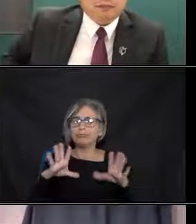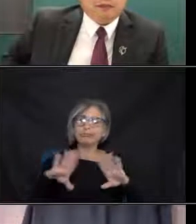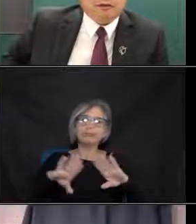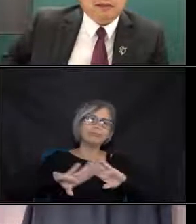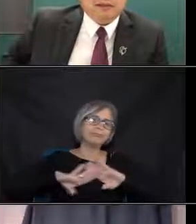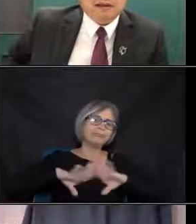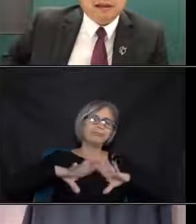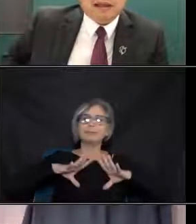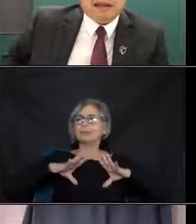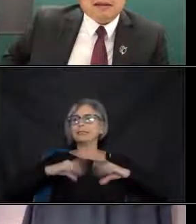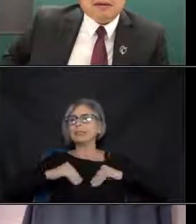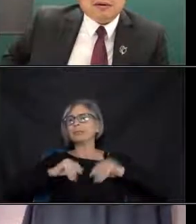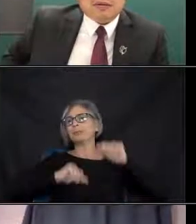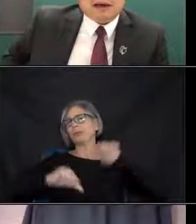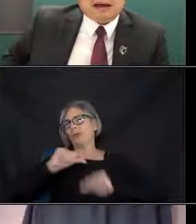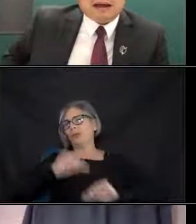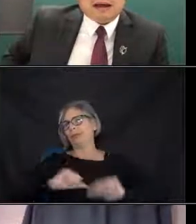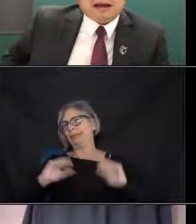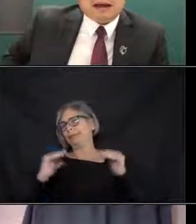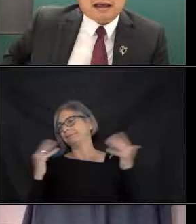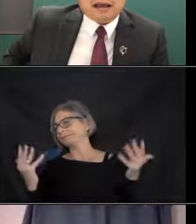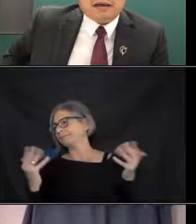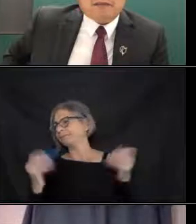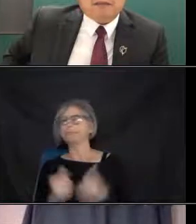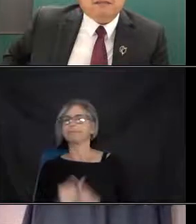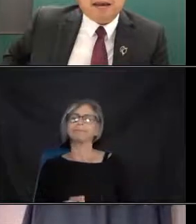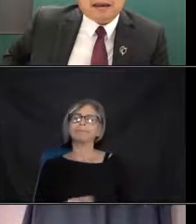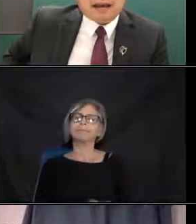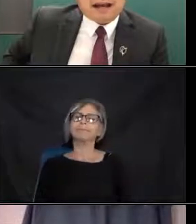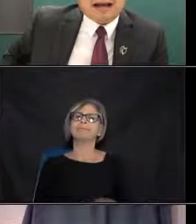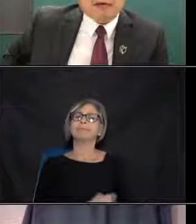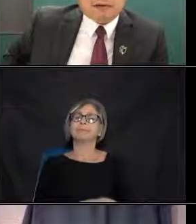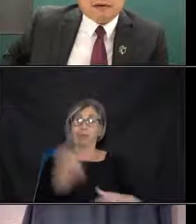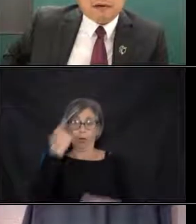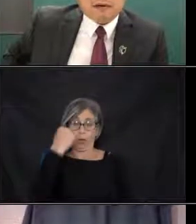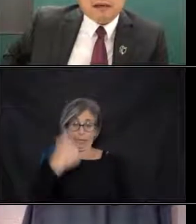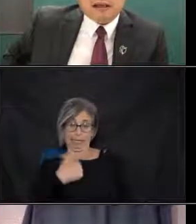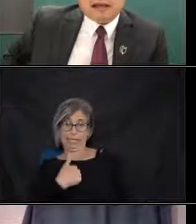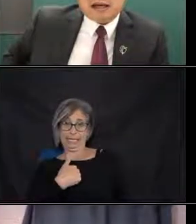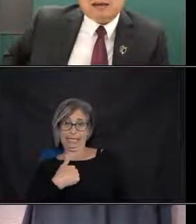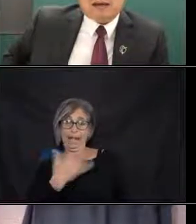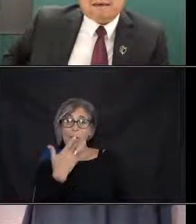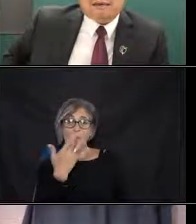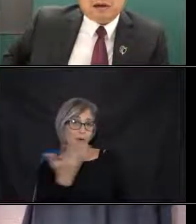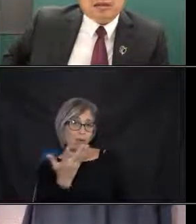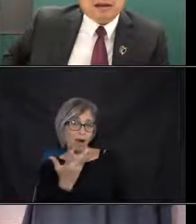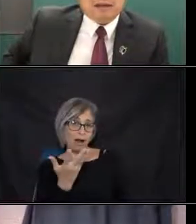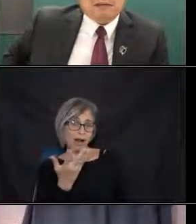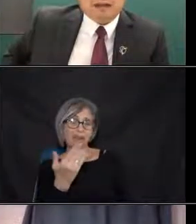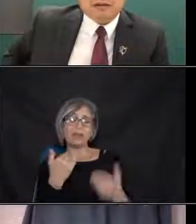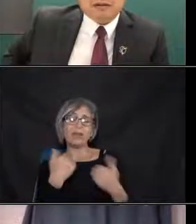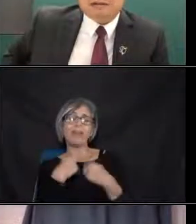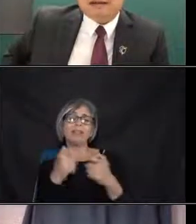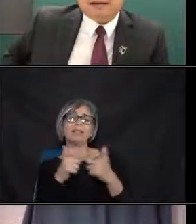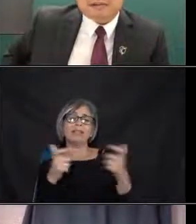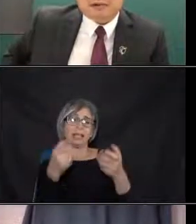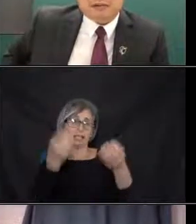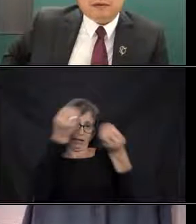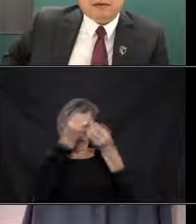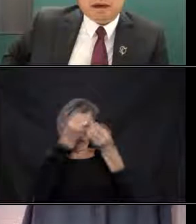of performance? And so for me, I would prefer to have as much information